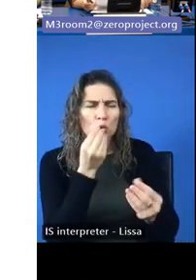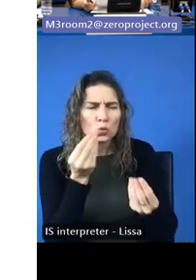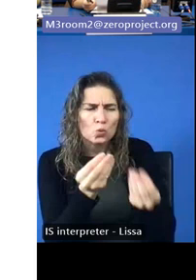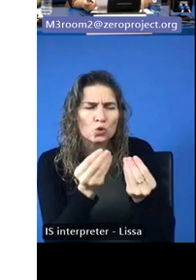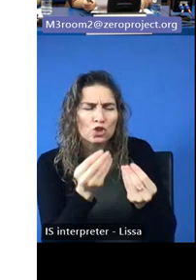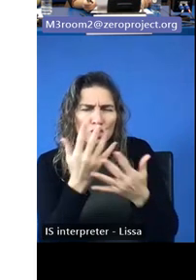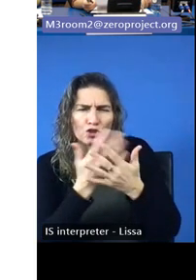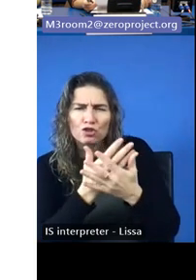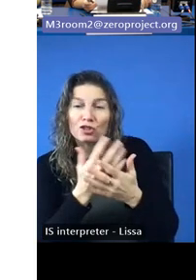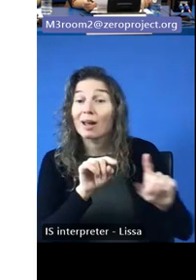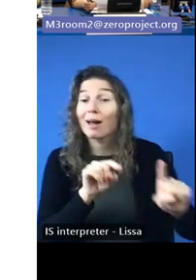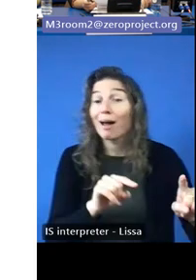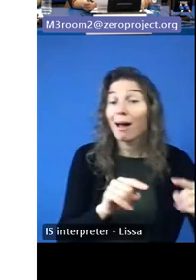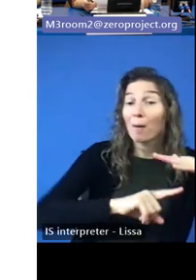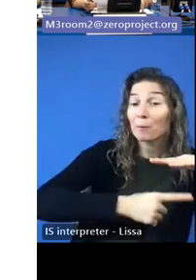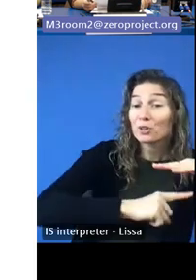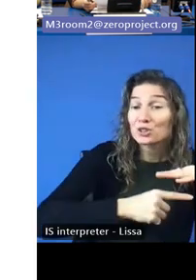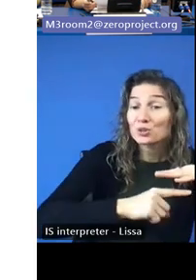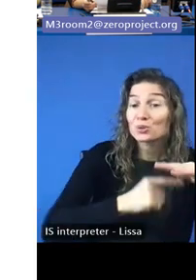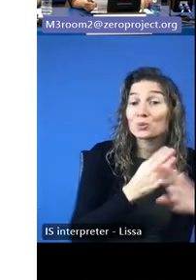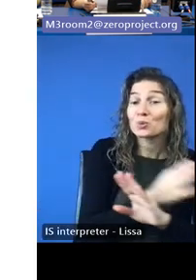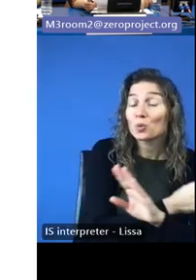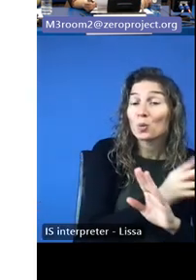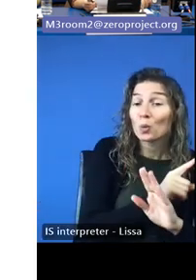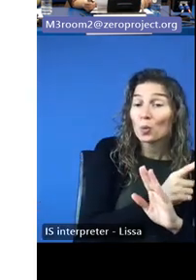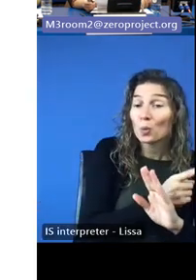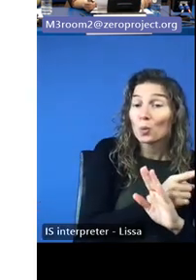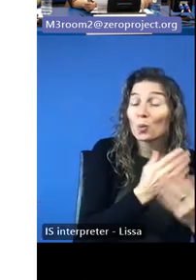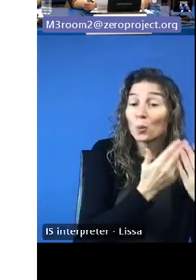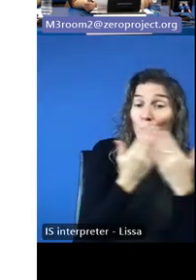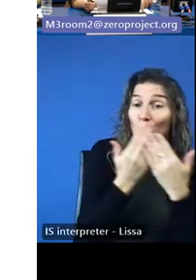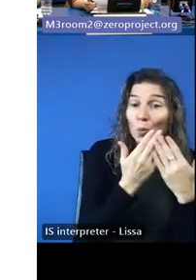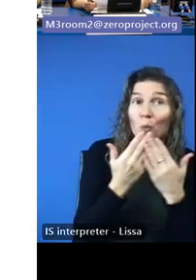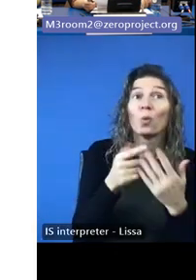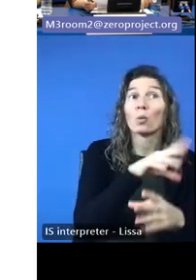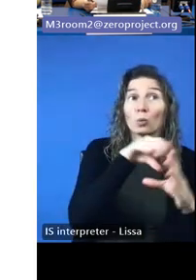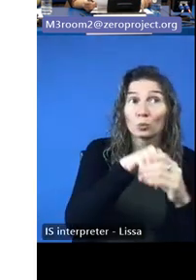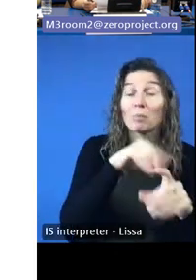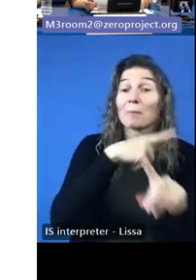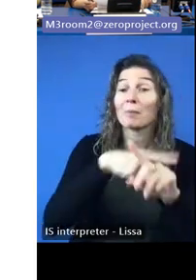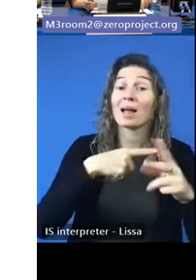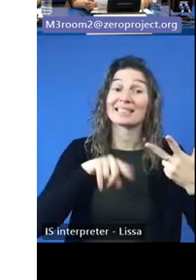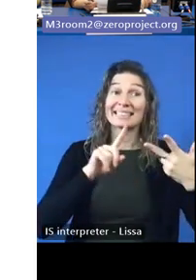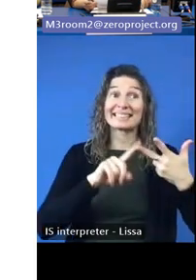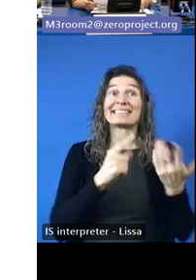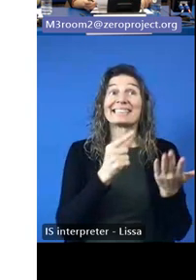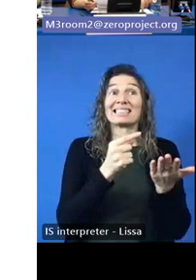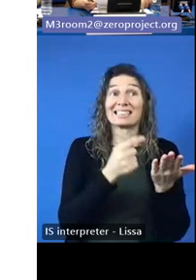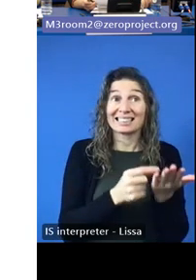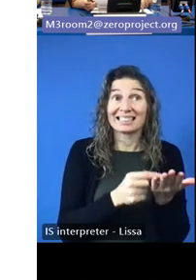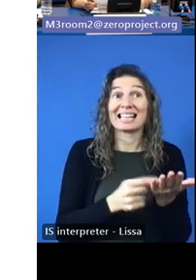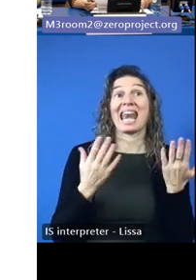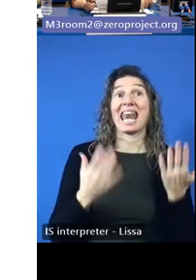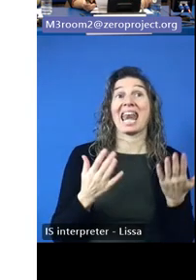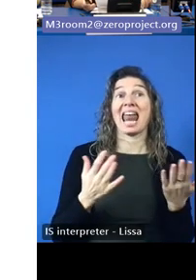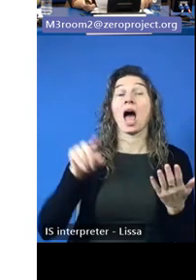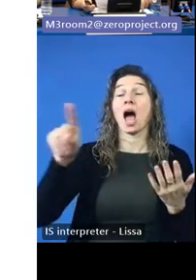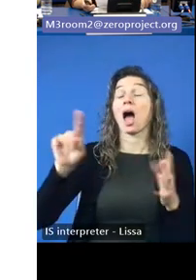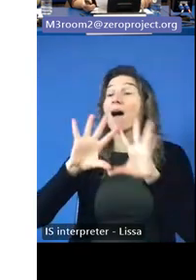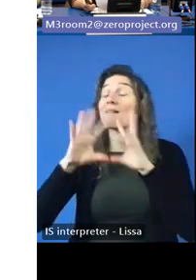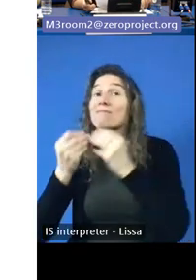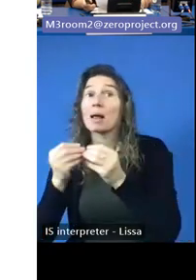and health centers. And in Uganda, we're integrating nutrition and feeding into family care and deinstitutionalization, and improving